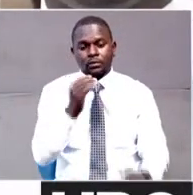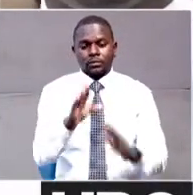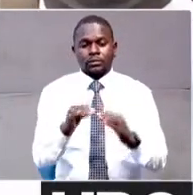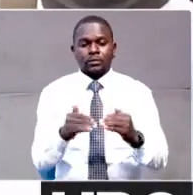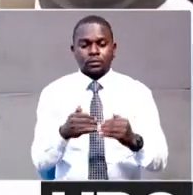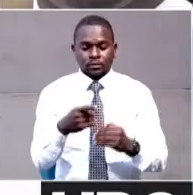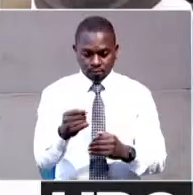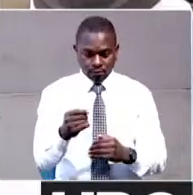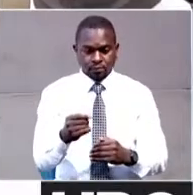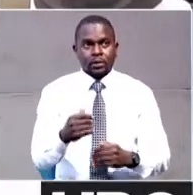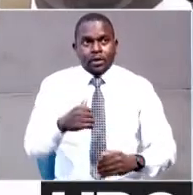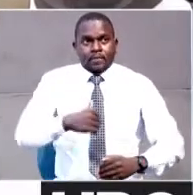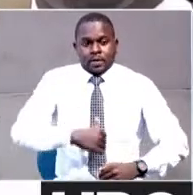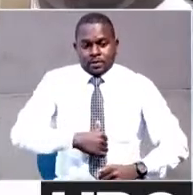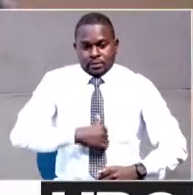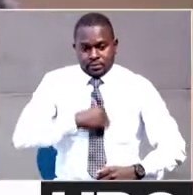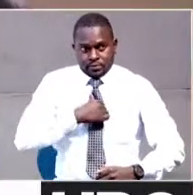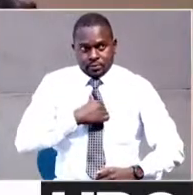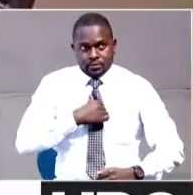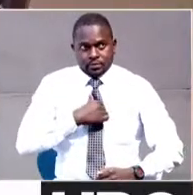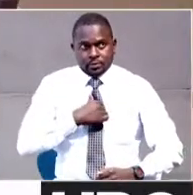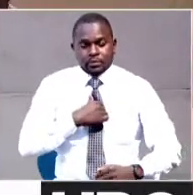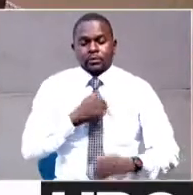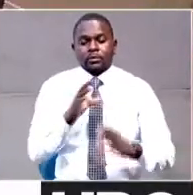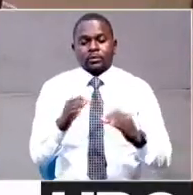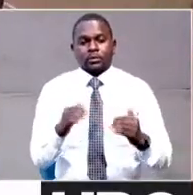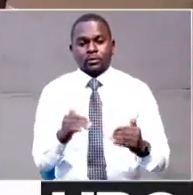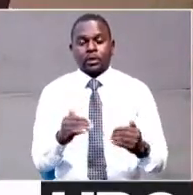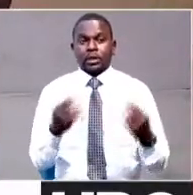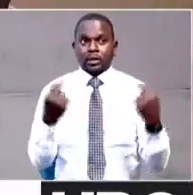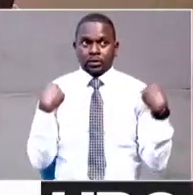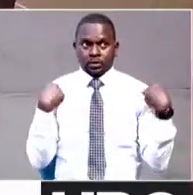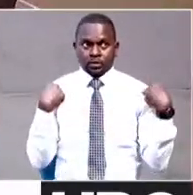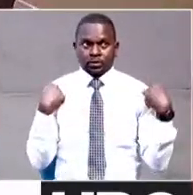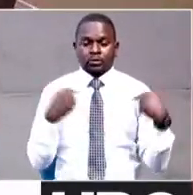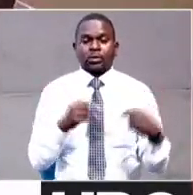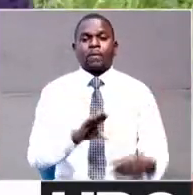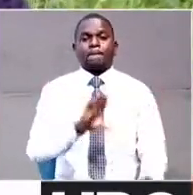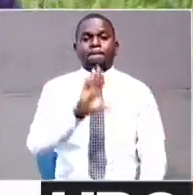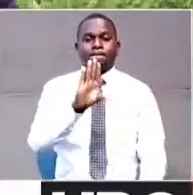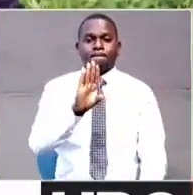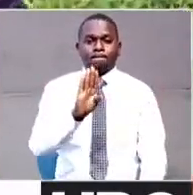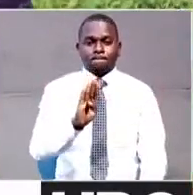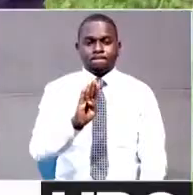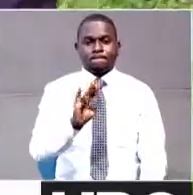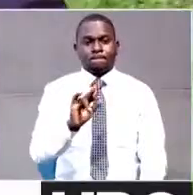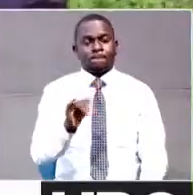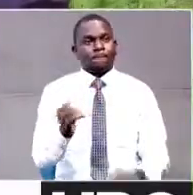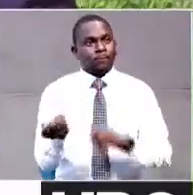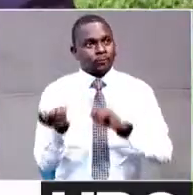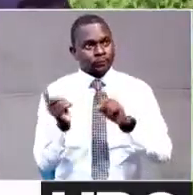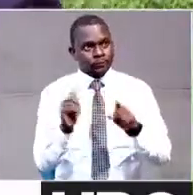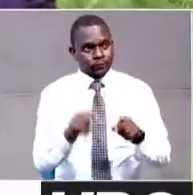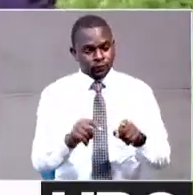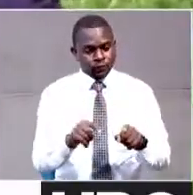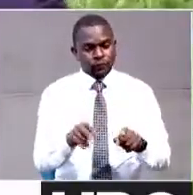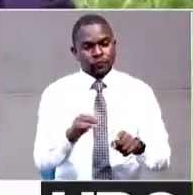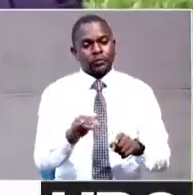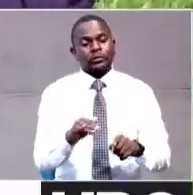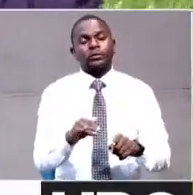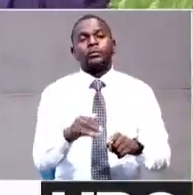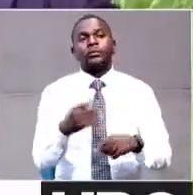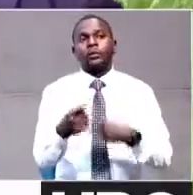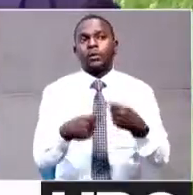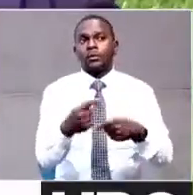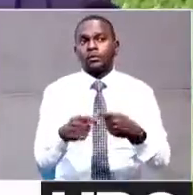two complainants, myself and Teddy Naruswa. Bujingo's official wife, Teddy Naruswa Bujingo, listened in as all this was playing